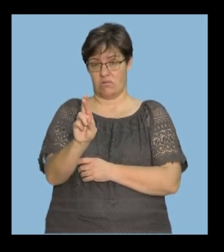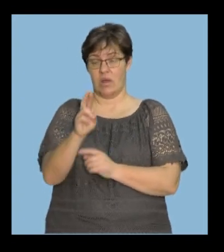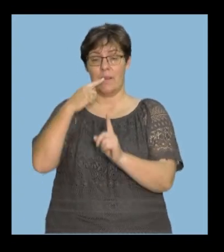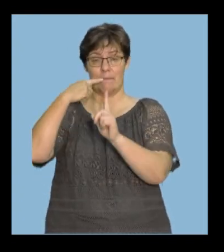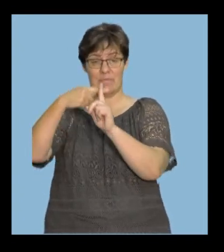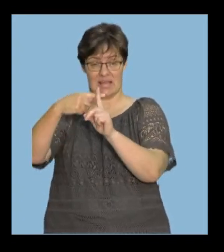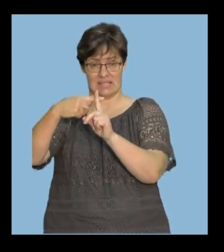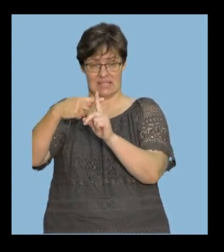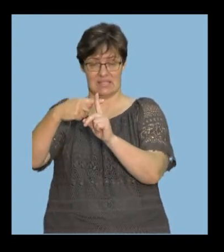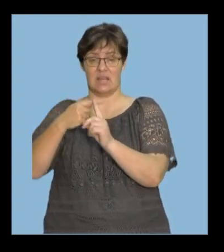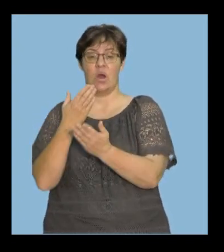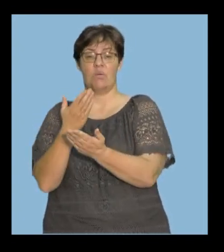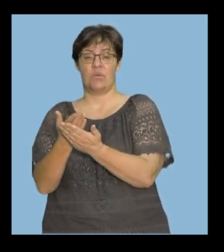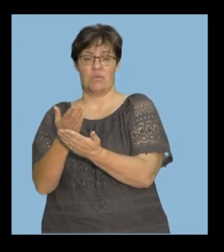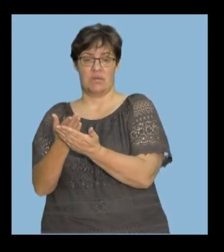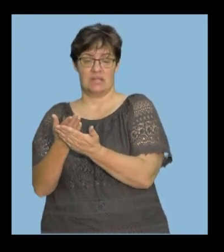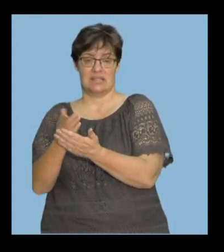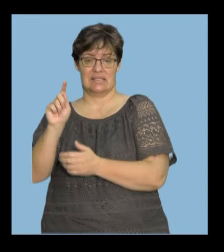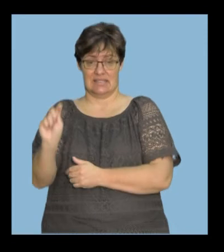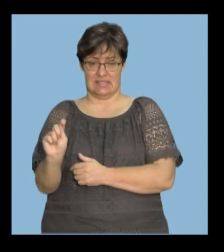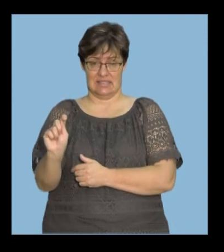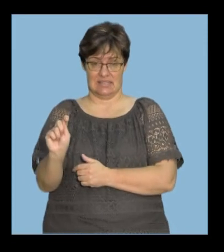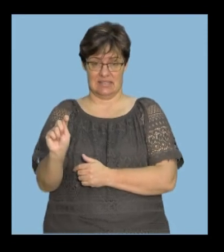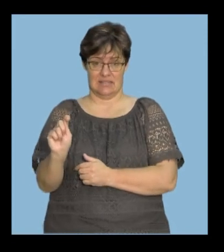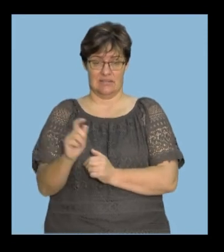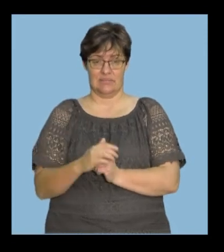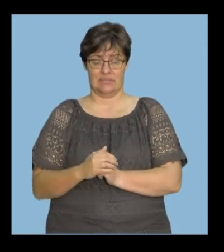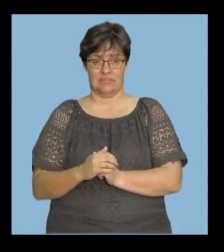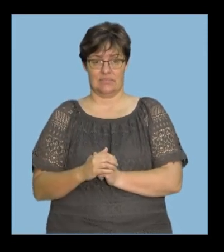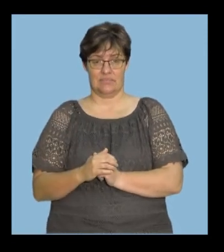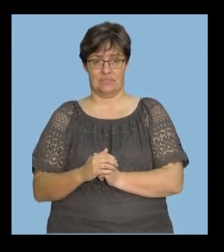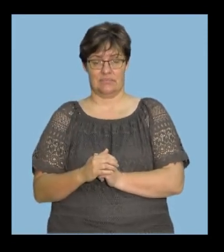R plus the probability of T.